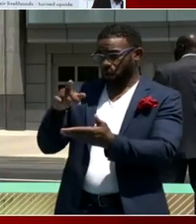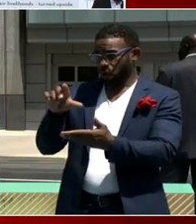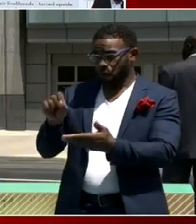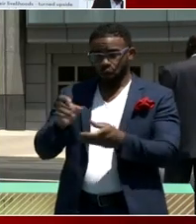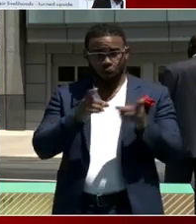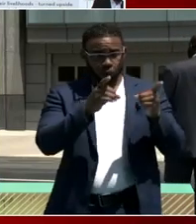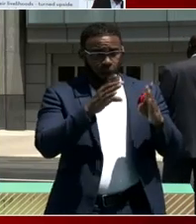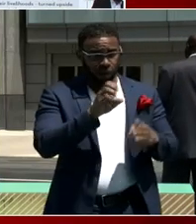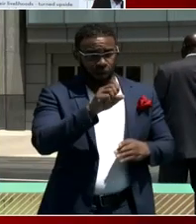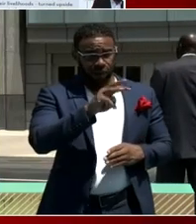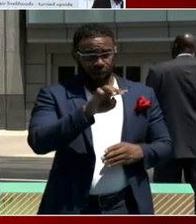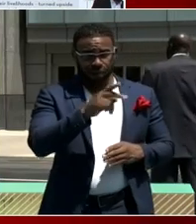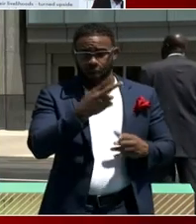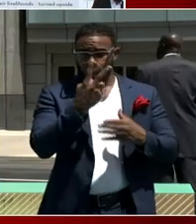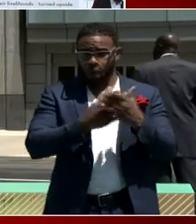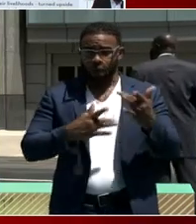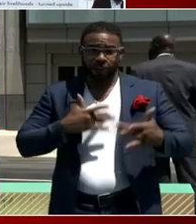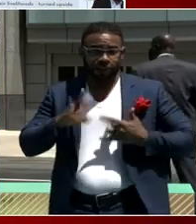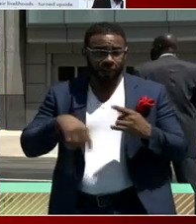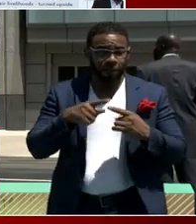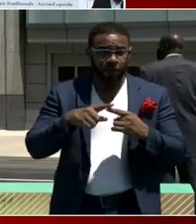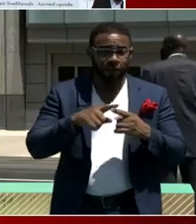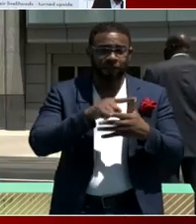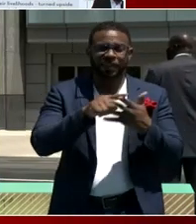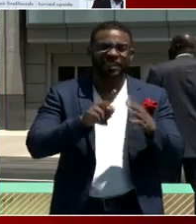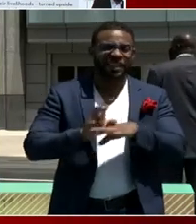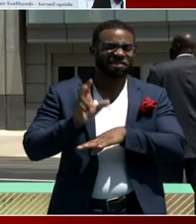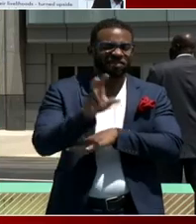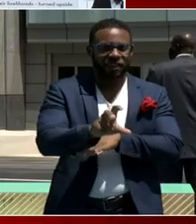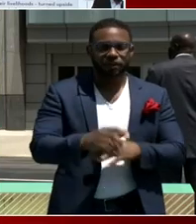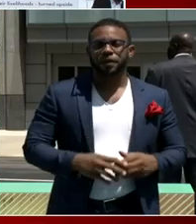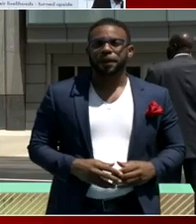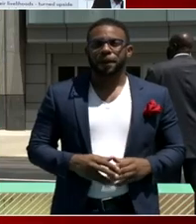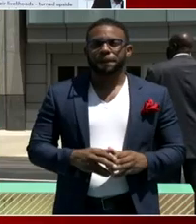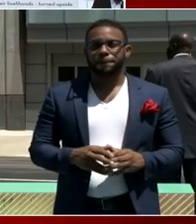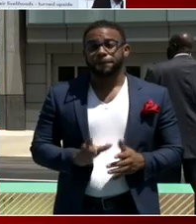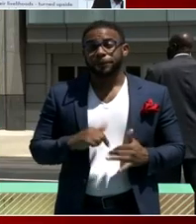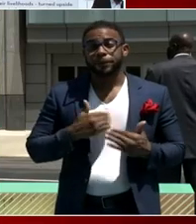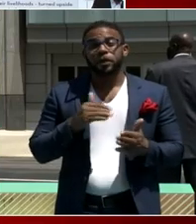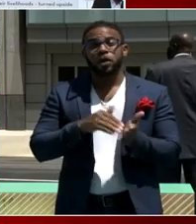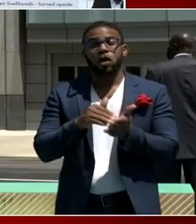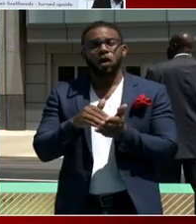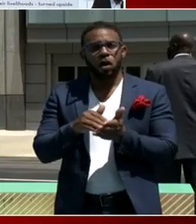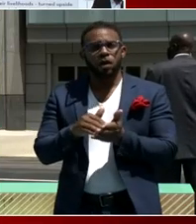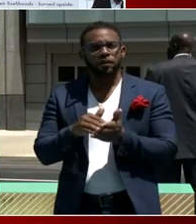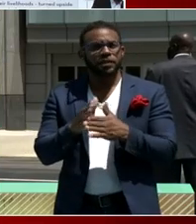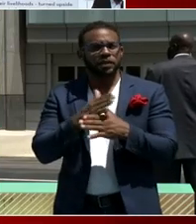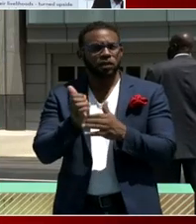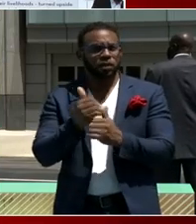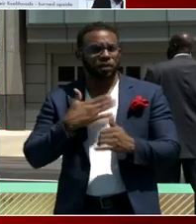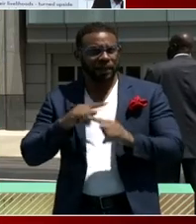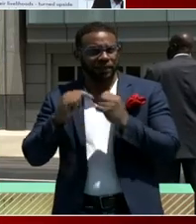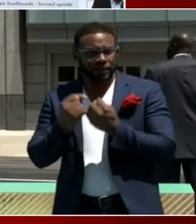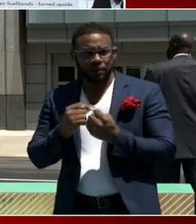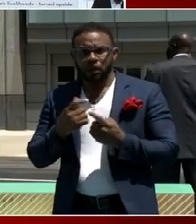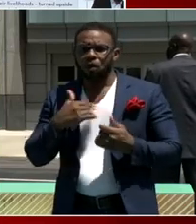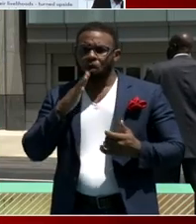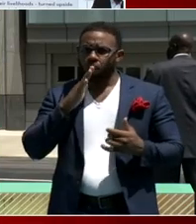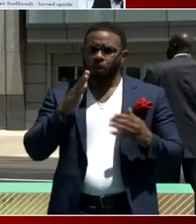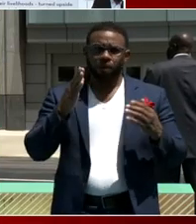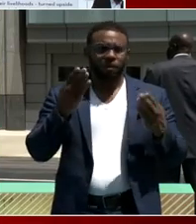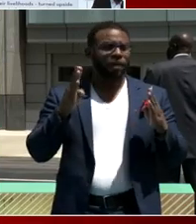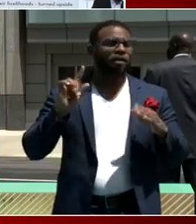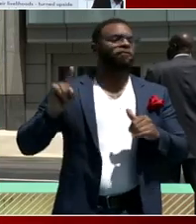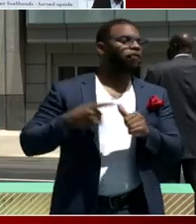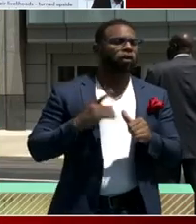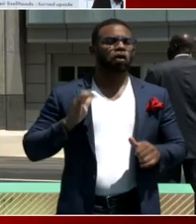Smith are excited about these investments. So what I often share with my team is that we're going to bet